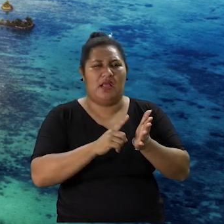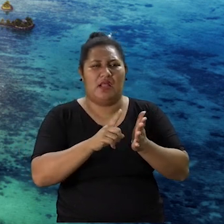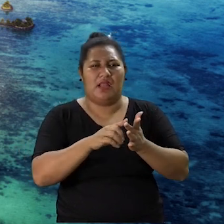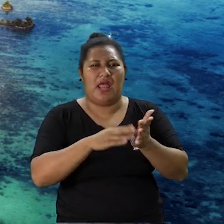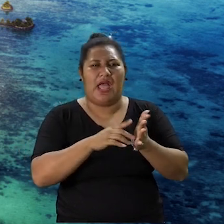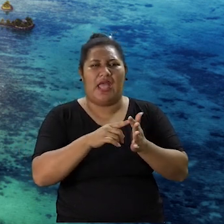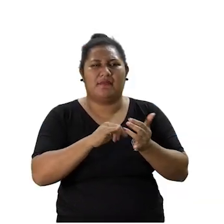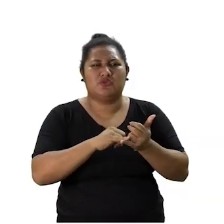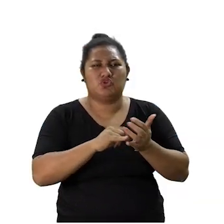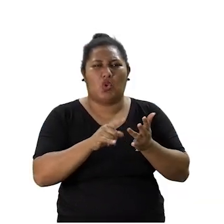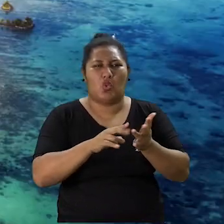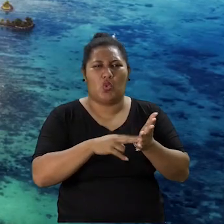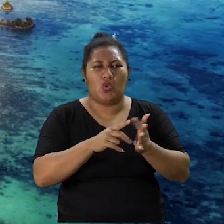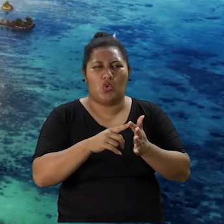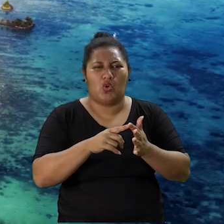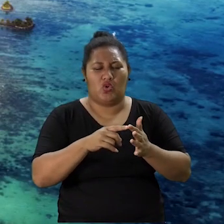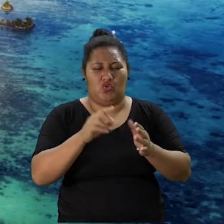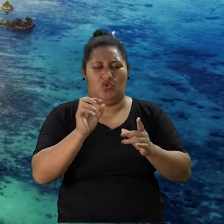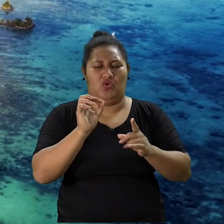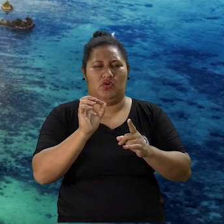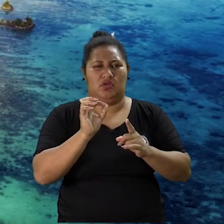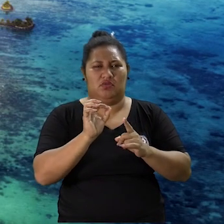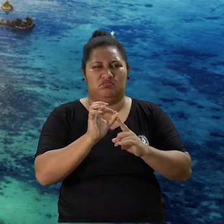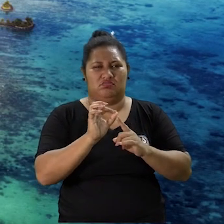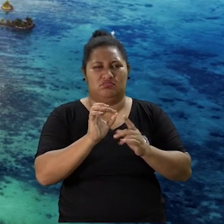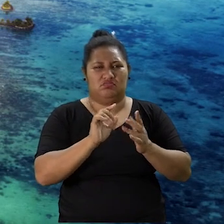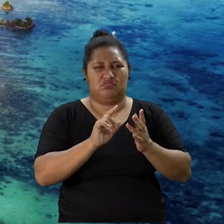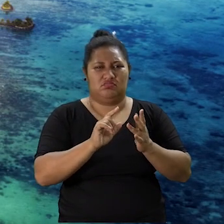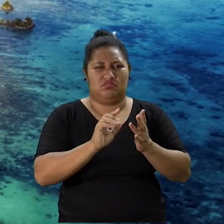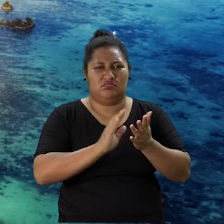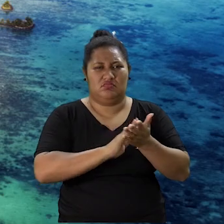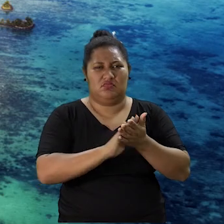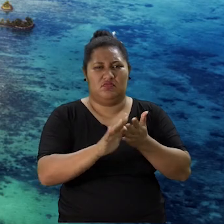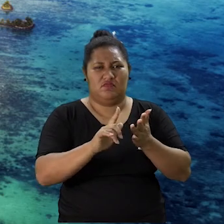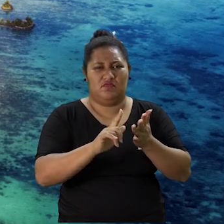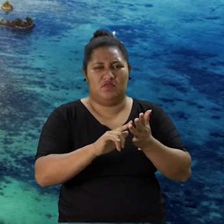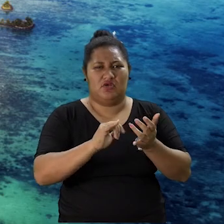le phosphate o le isi lea